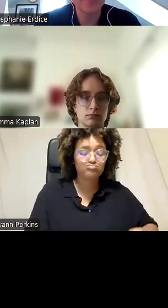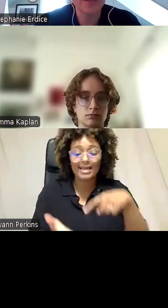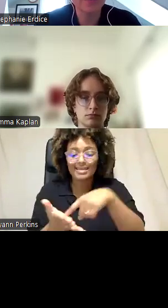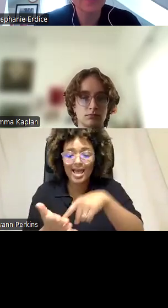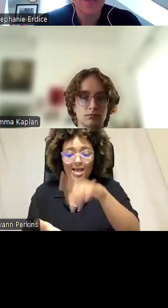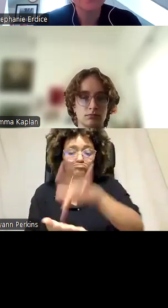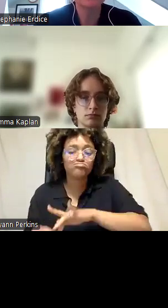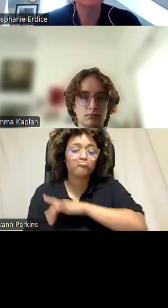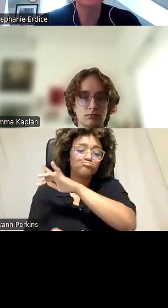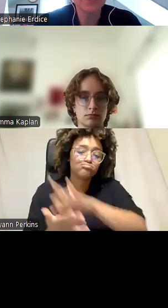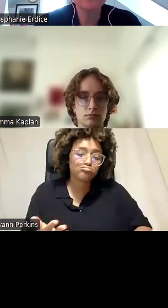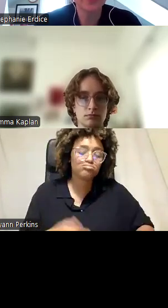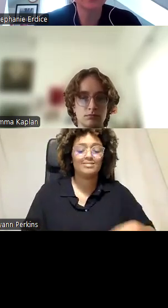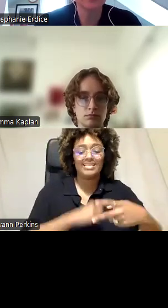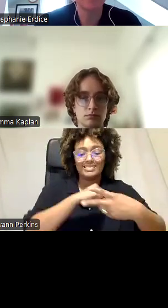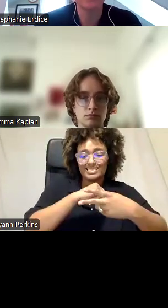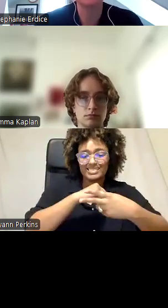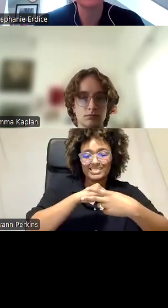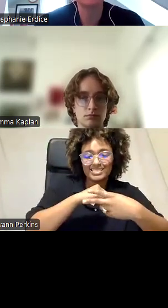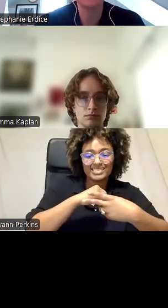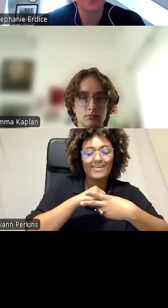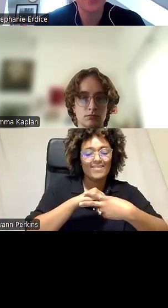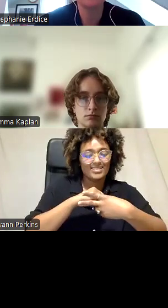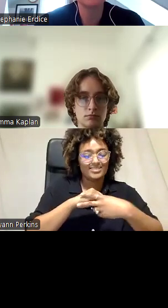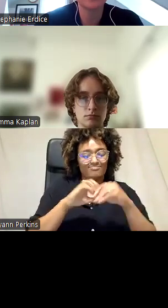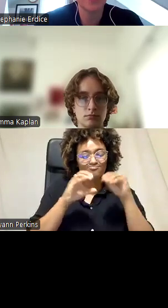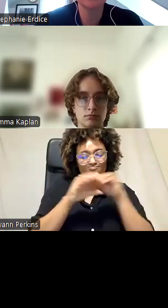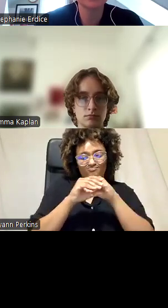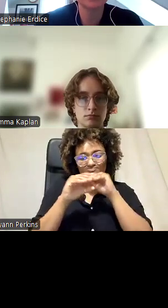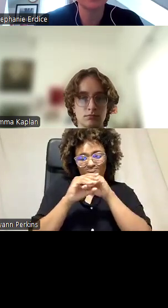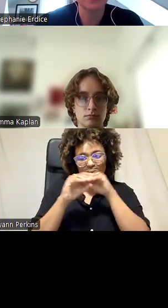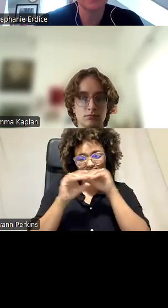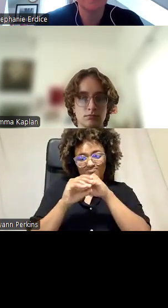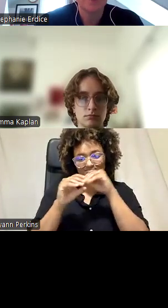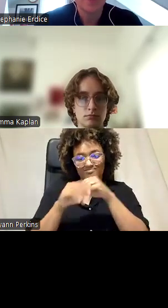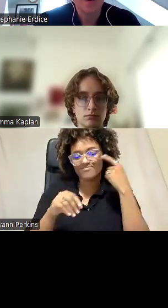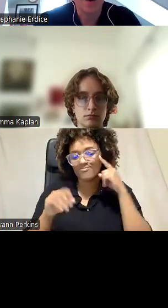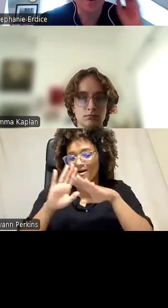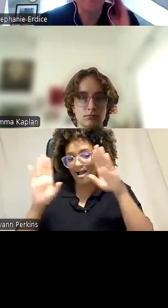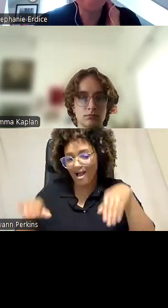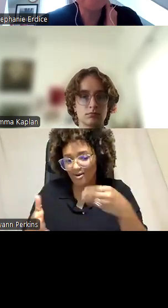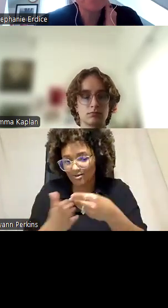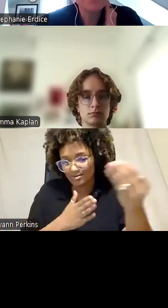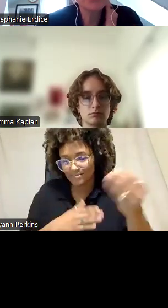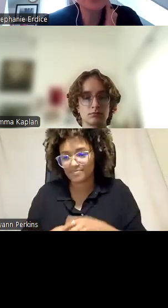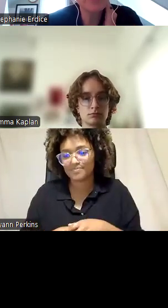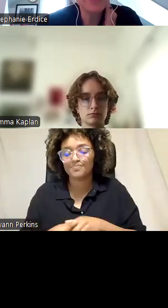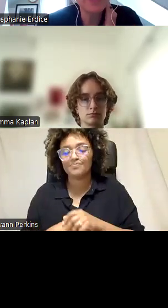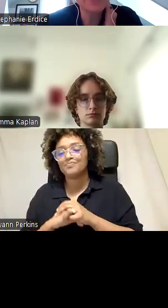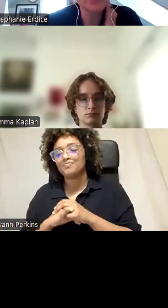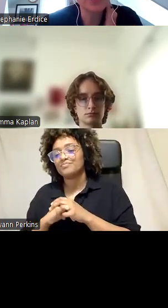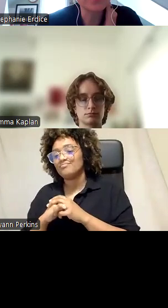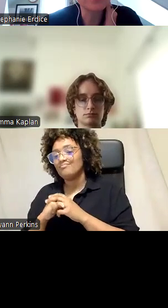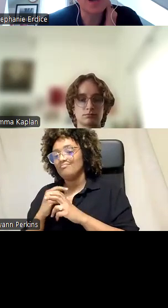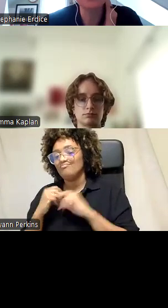building savings. This is life-changing money. Saving for a house. Absolutely. These are